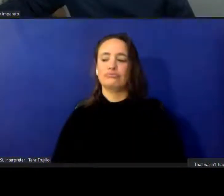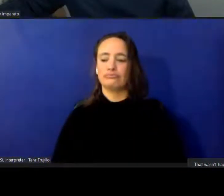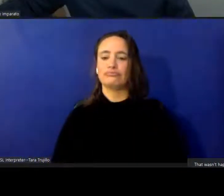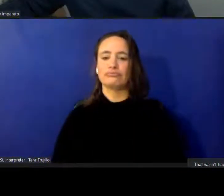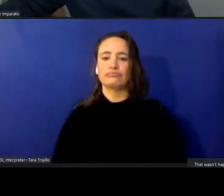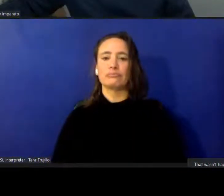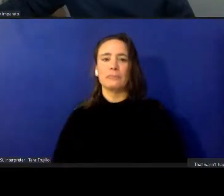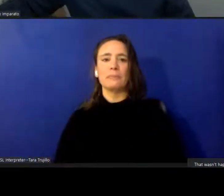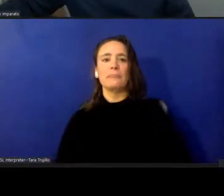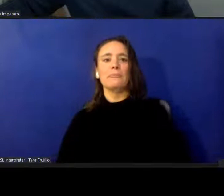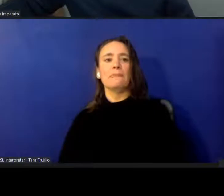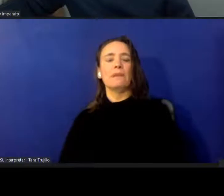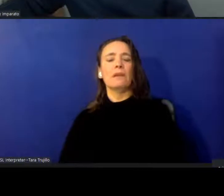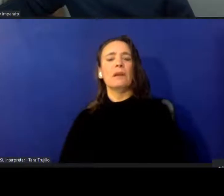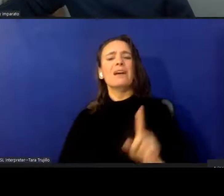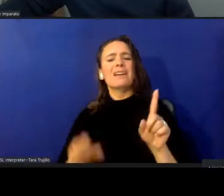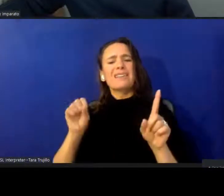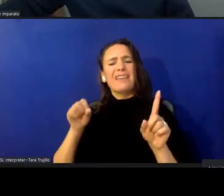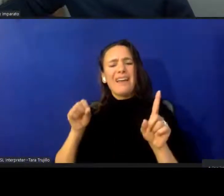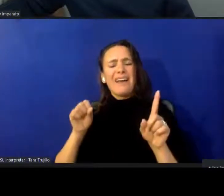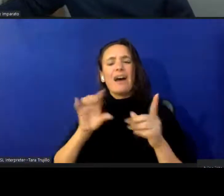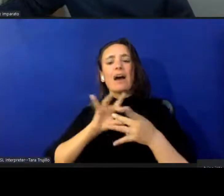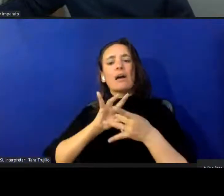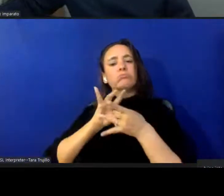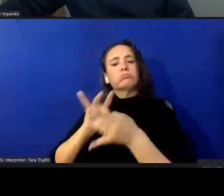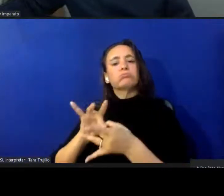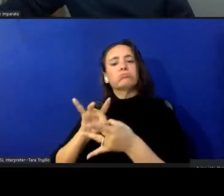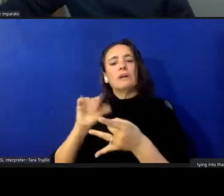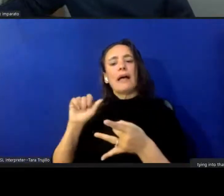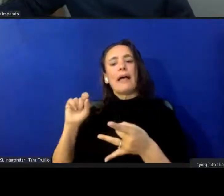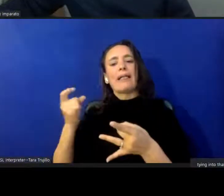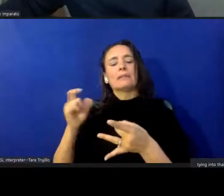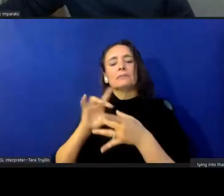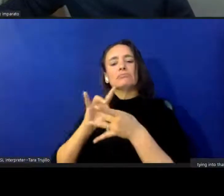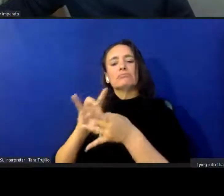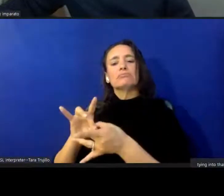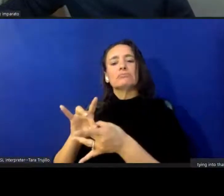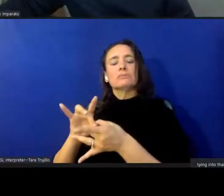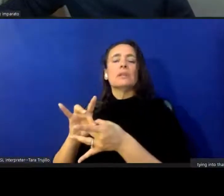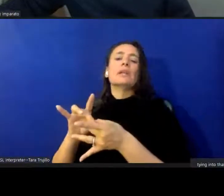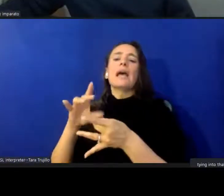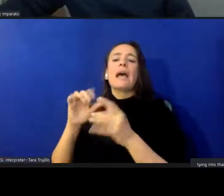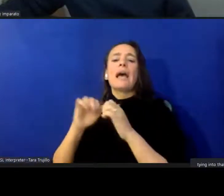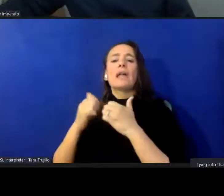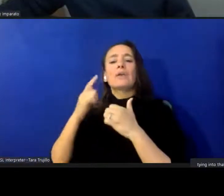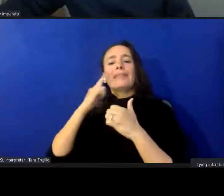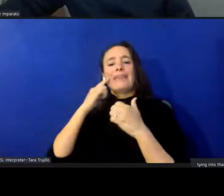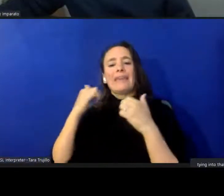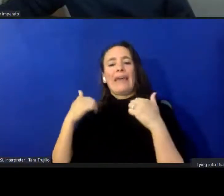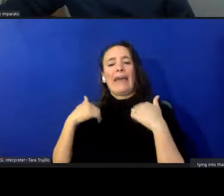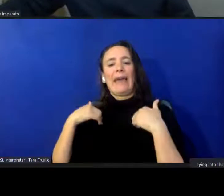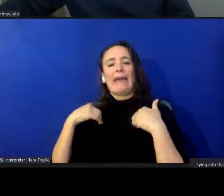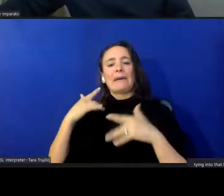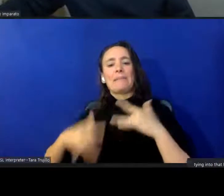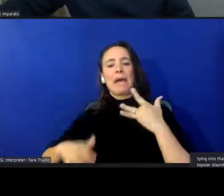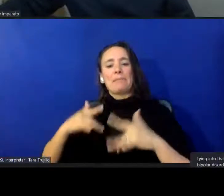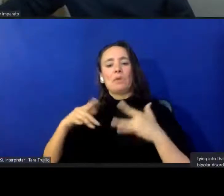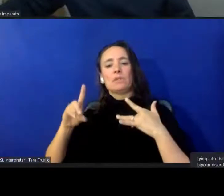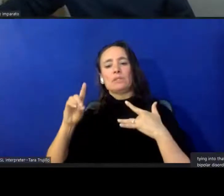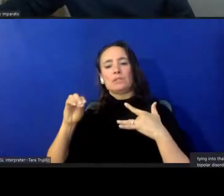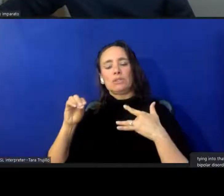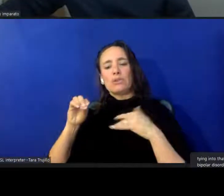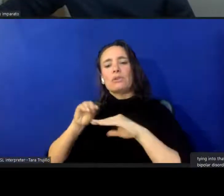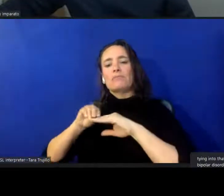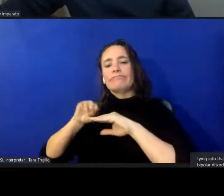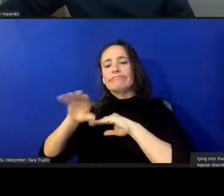Kind of tying into that, how do you think that having bipolar disorder impacts your social relationships with other